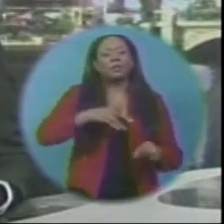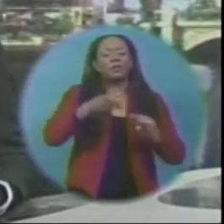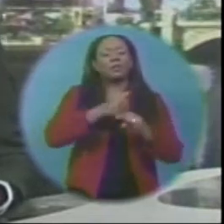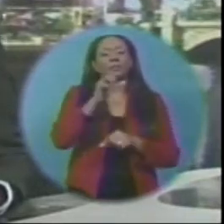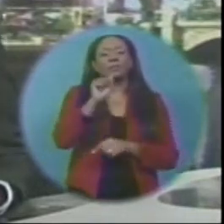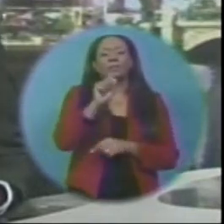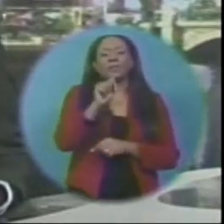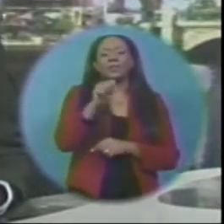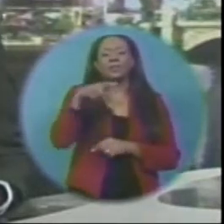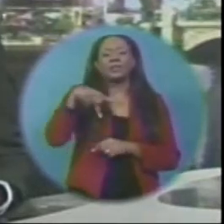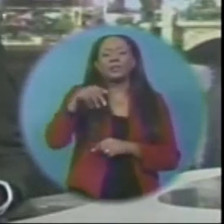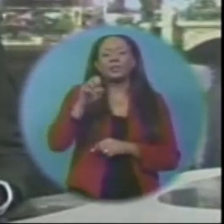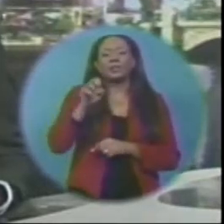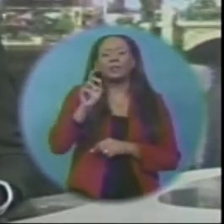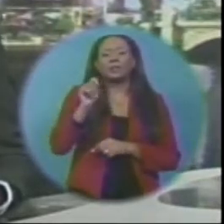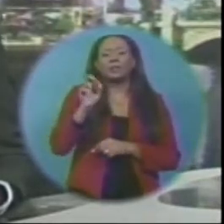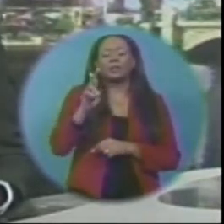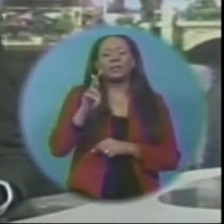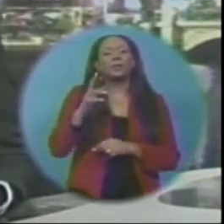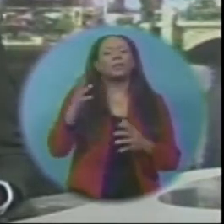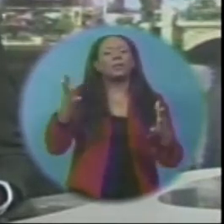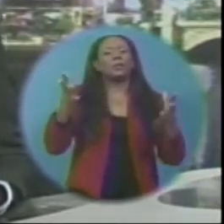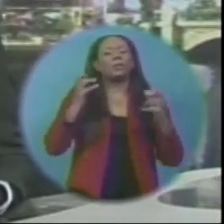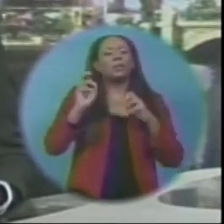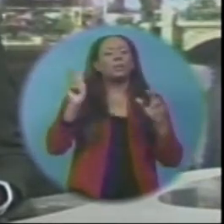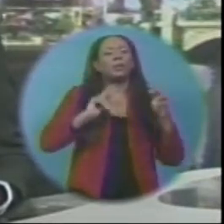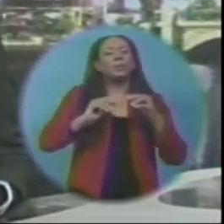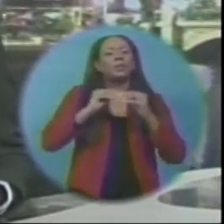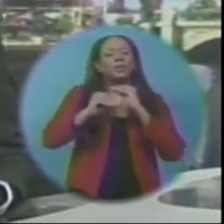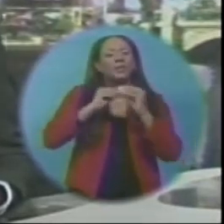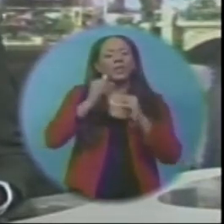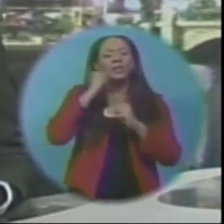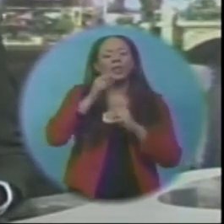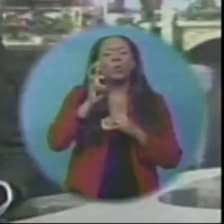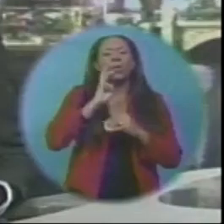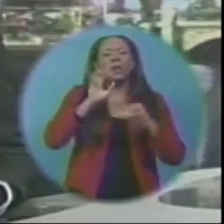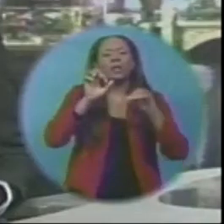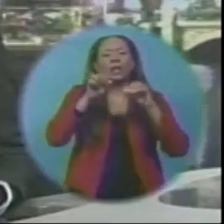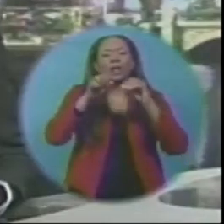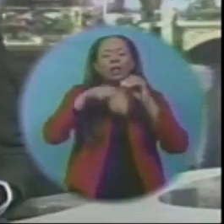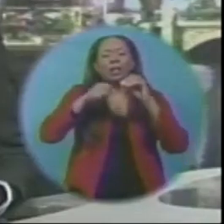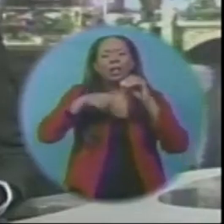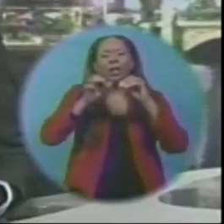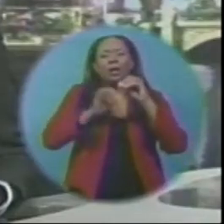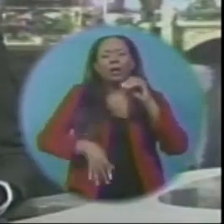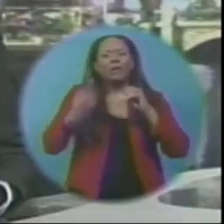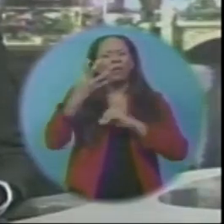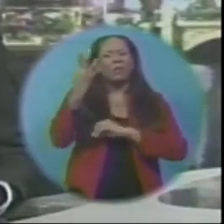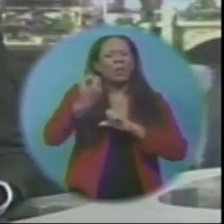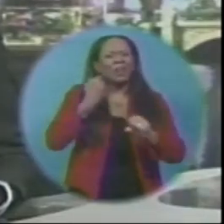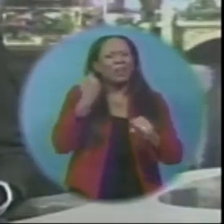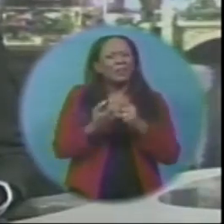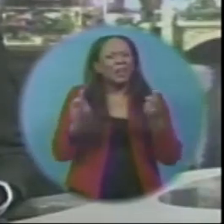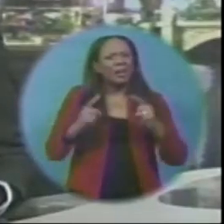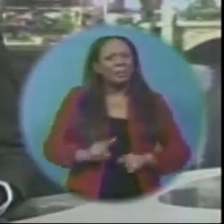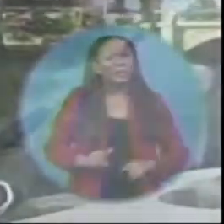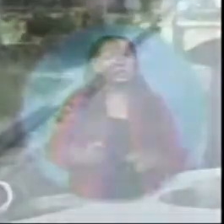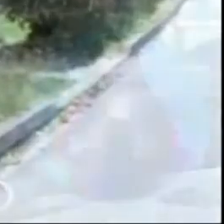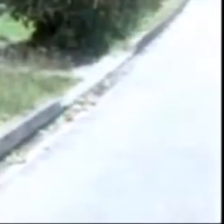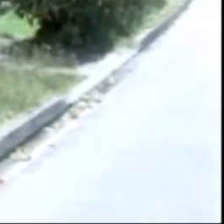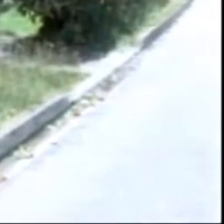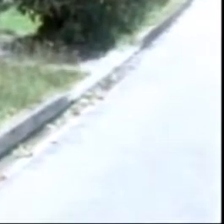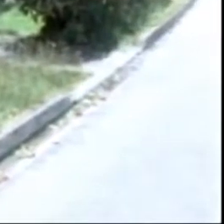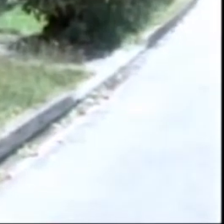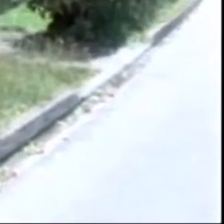is appealing to the relevant authorities to fix a water leak she says has been running for the past 4 years. Shauna Richards of Maynard St.